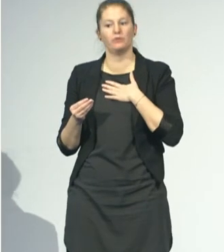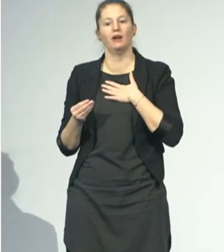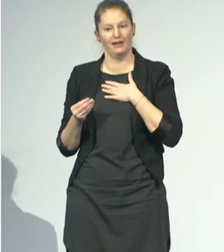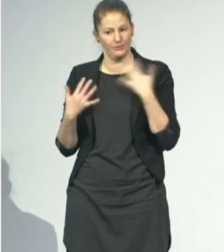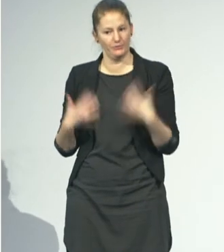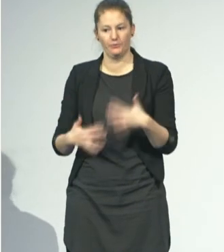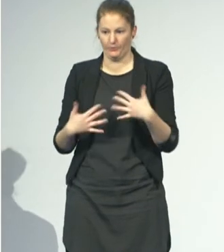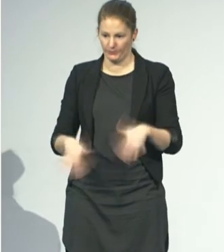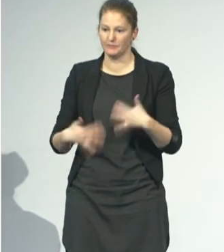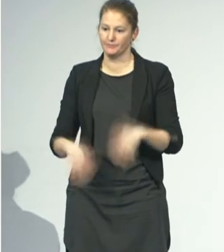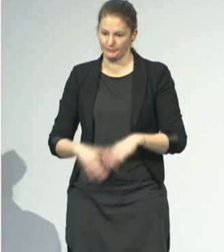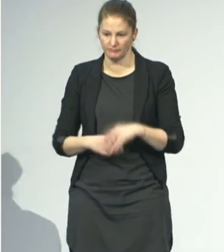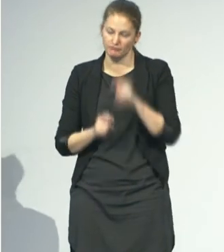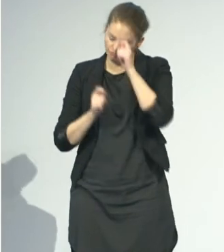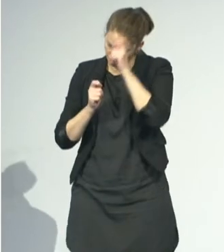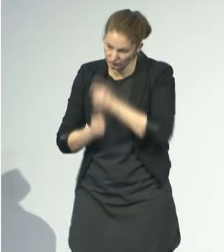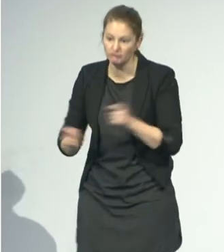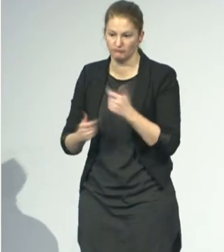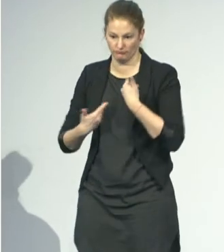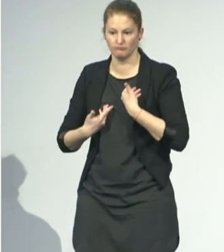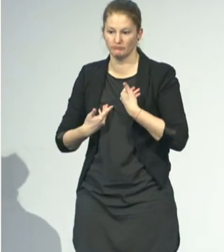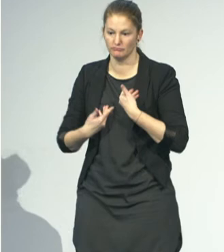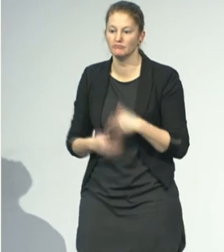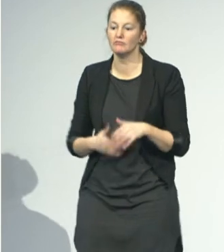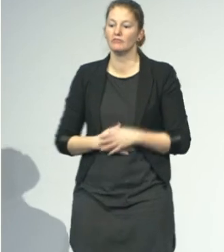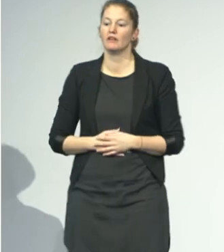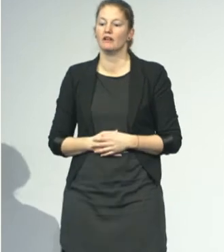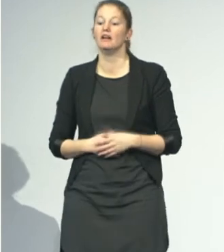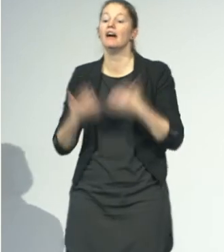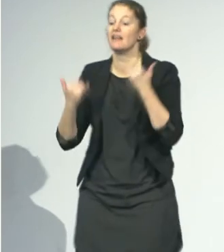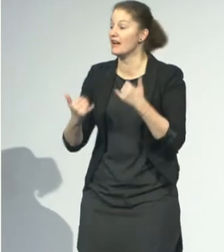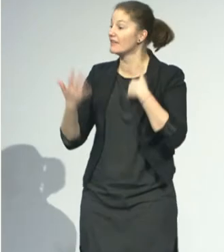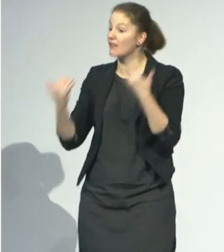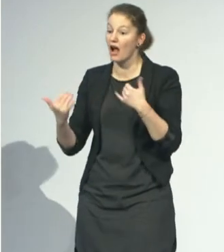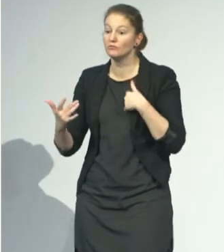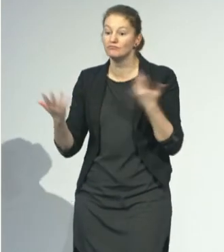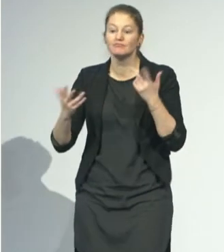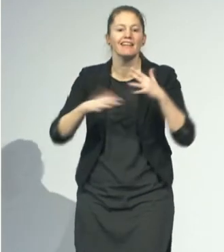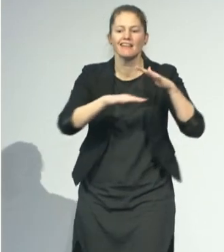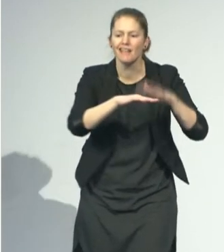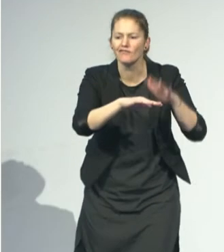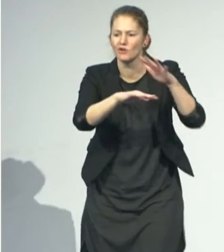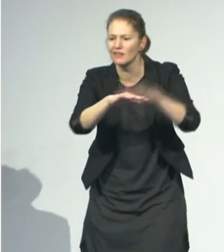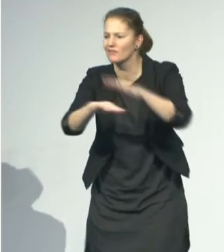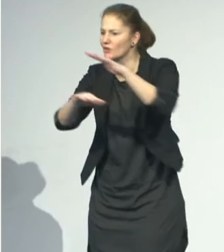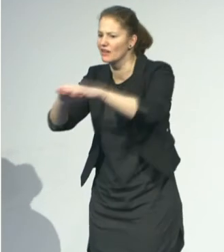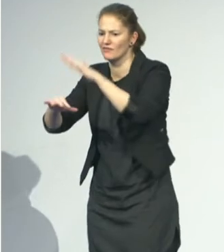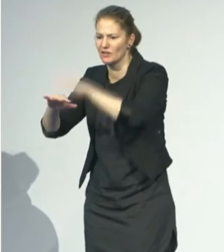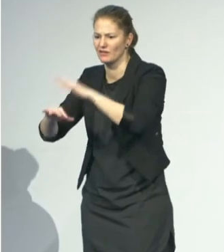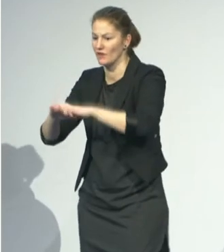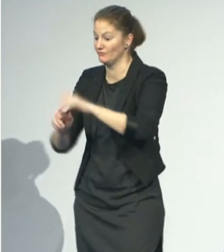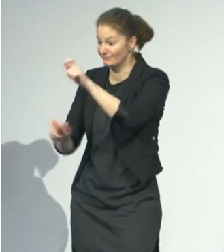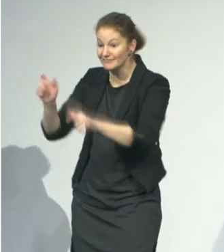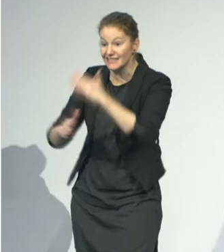quite simply, is just putting together these networks around individuals that empower the person to direct their own life.